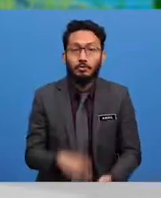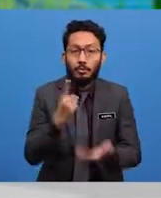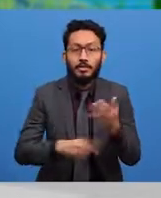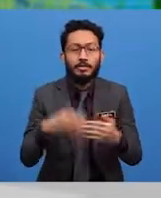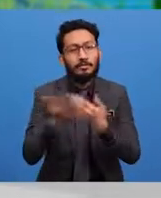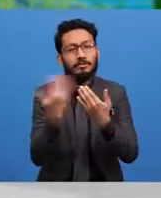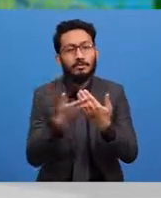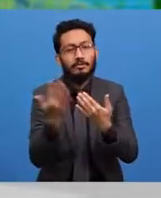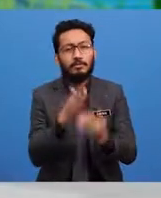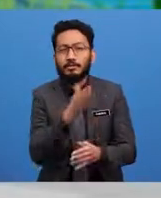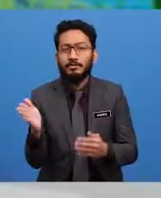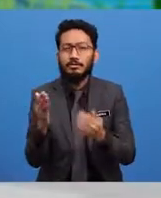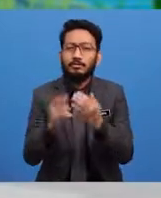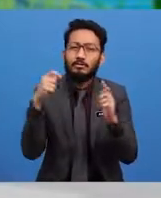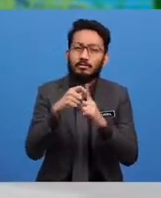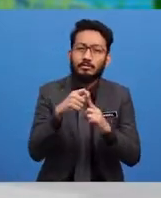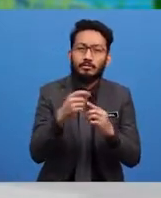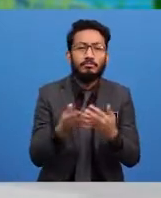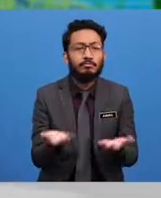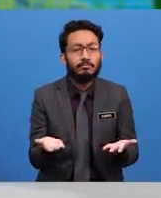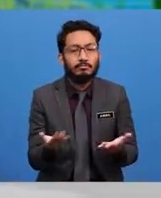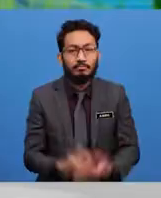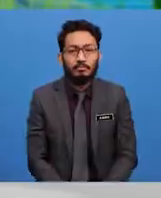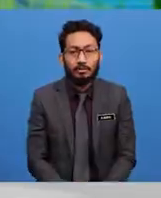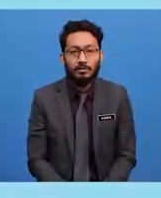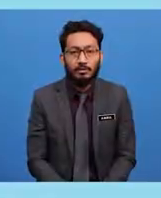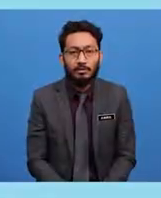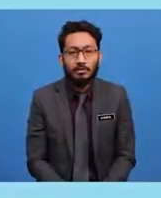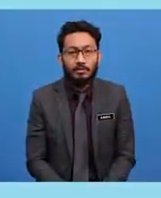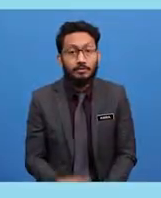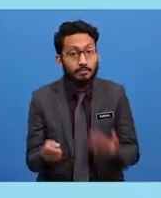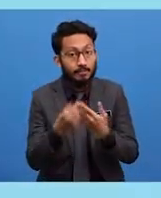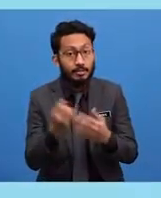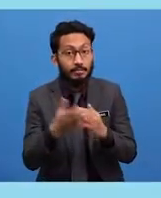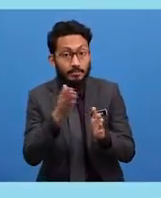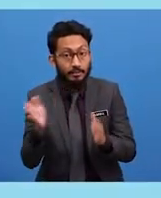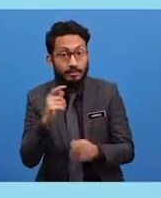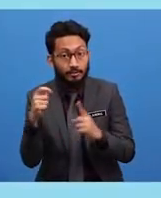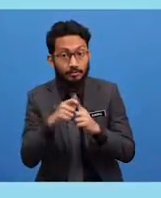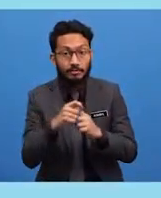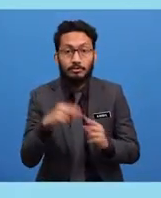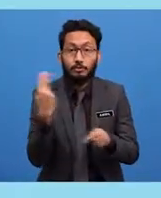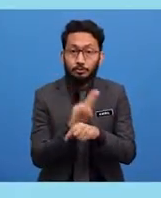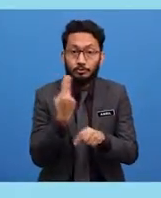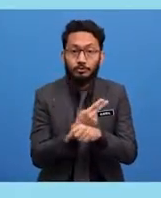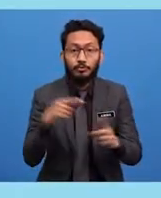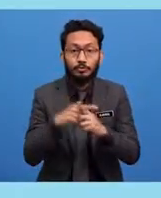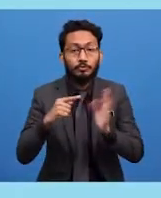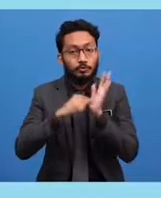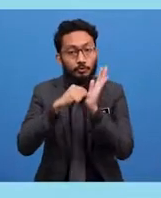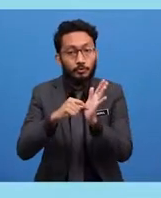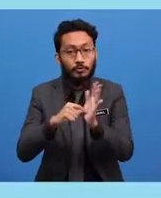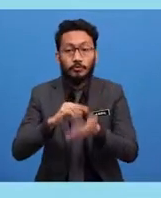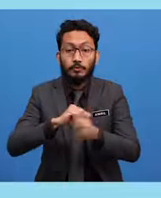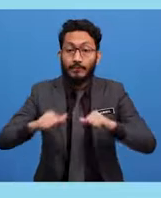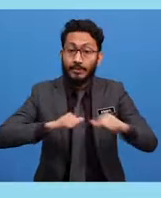tense? Contradict to simple present tense, simple past tense is used to show that